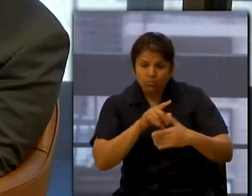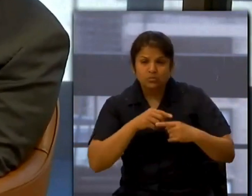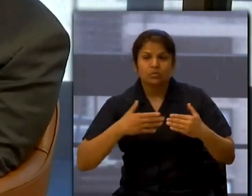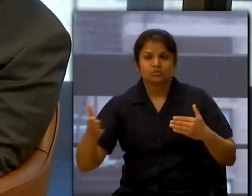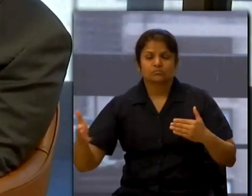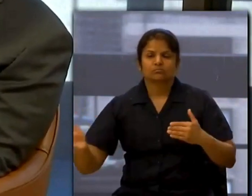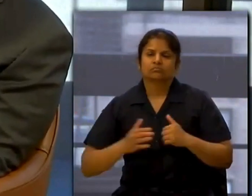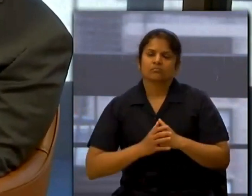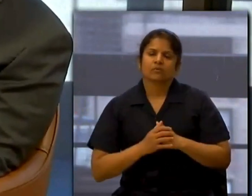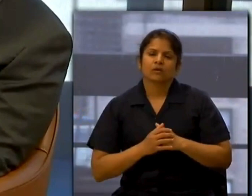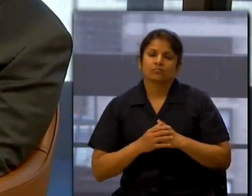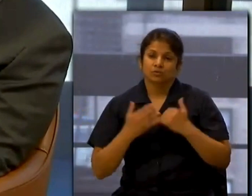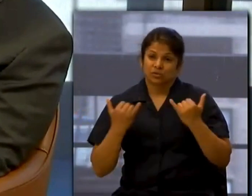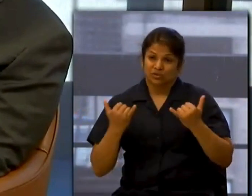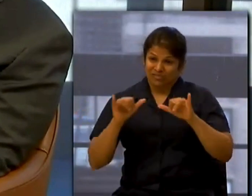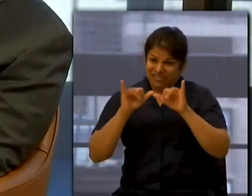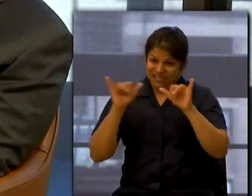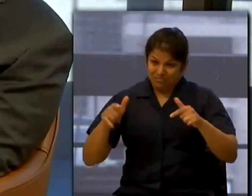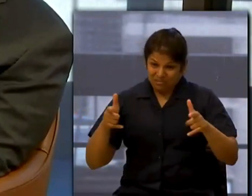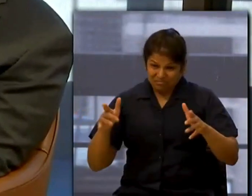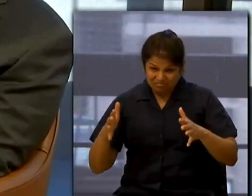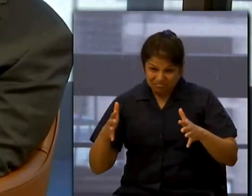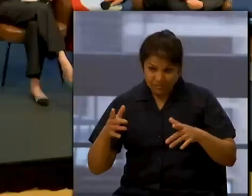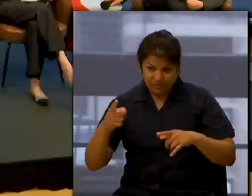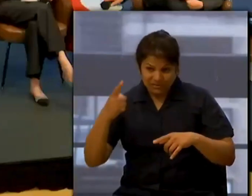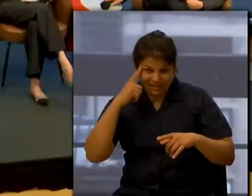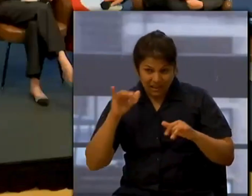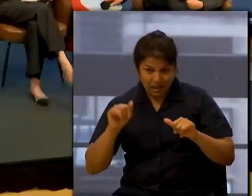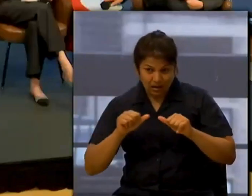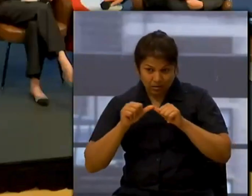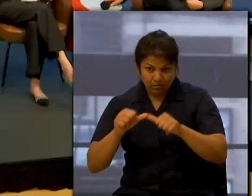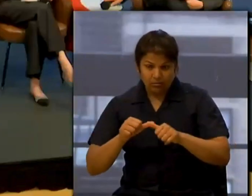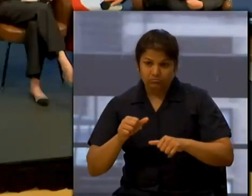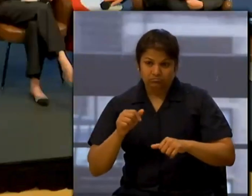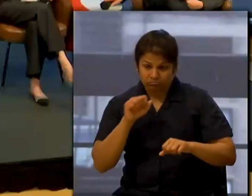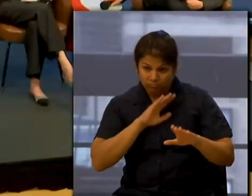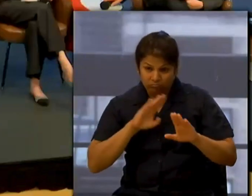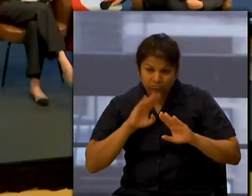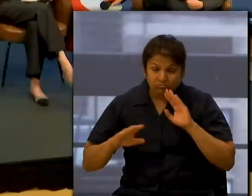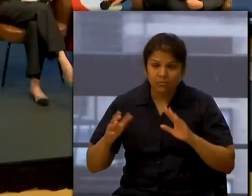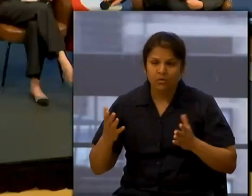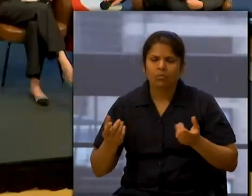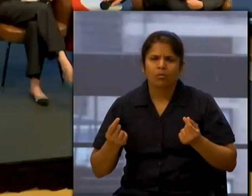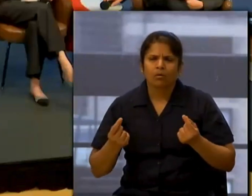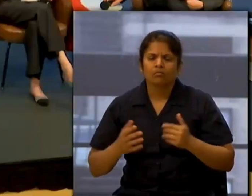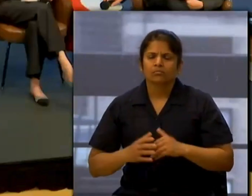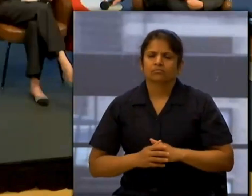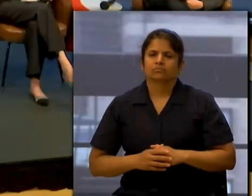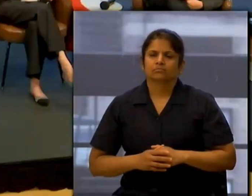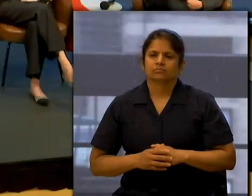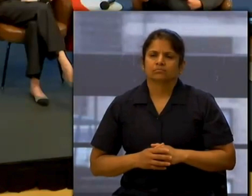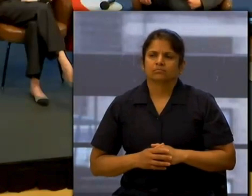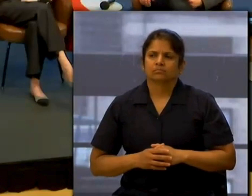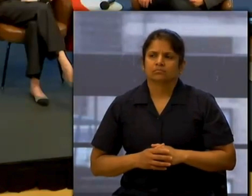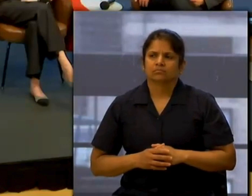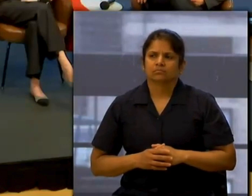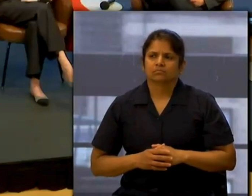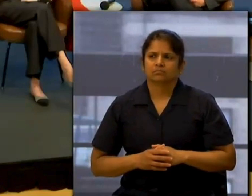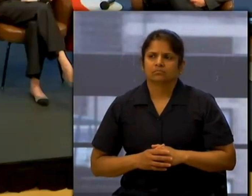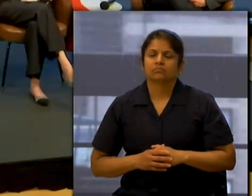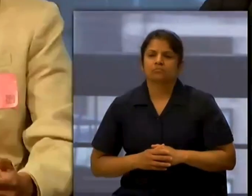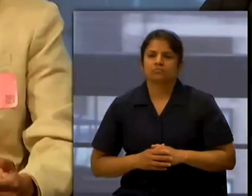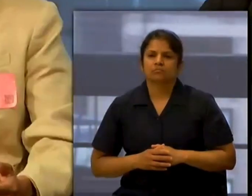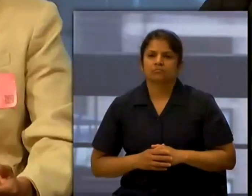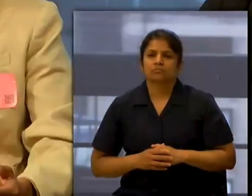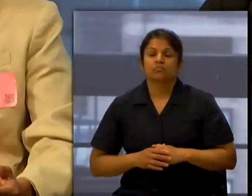now? Yeah, I did a very deep dive into the Medicaid statute because Medicaid is my life. And I think when we